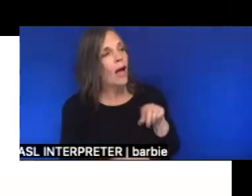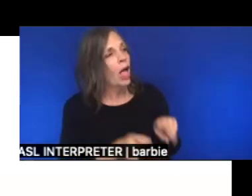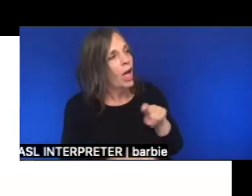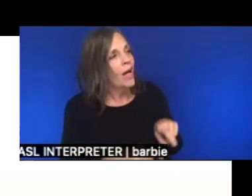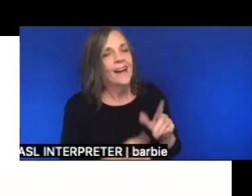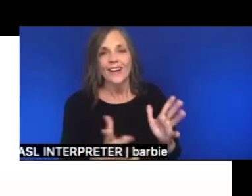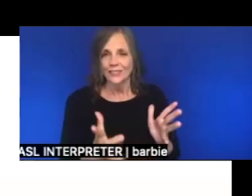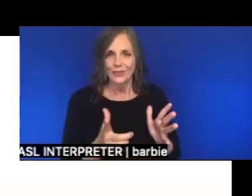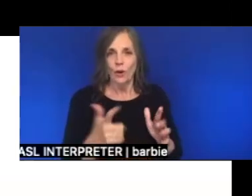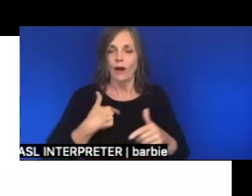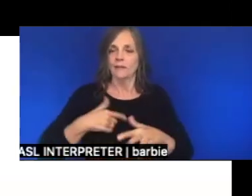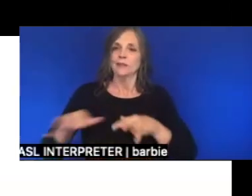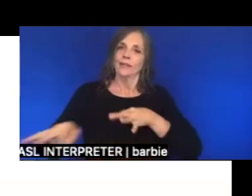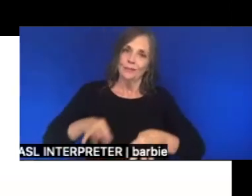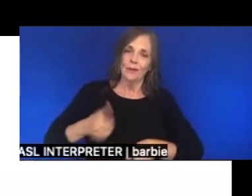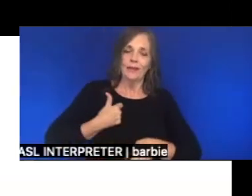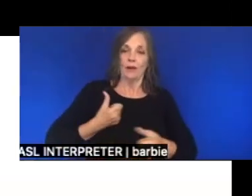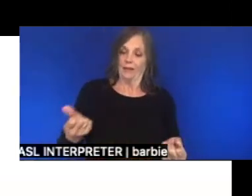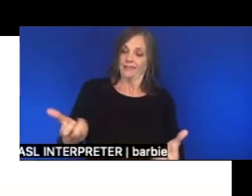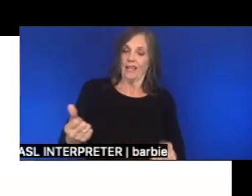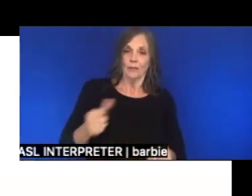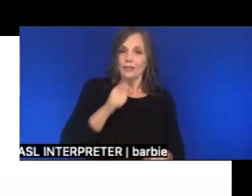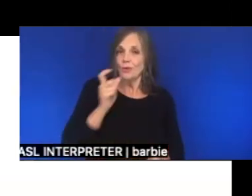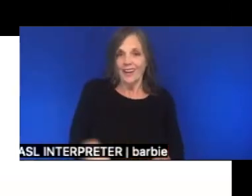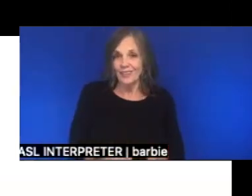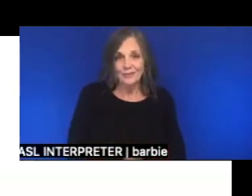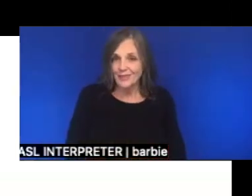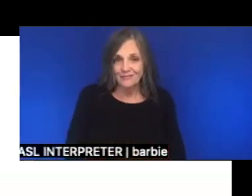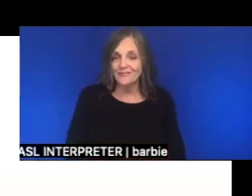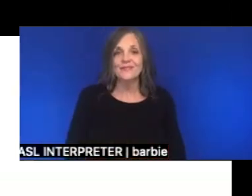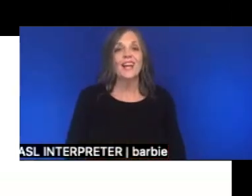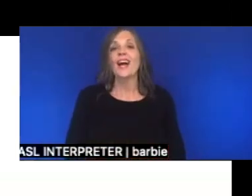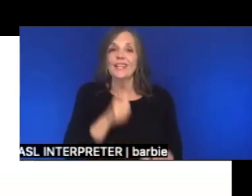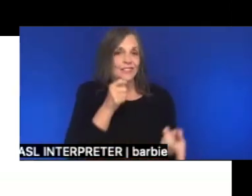need to explain yourselves. This with sign languages, it didn't happen to me. So I